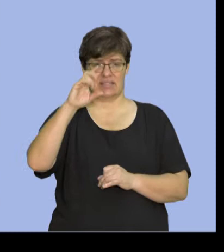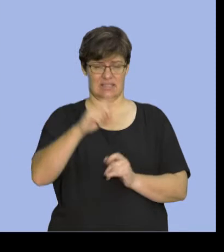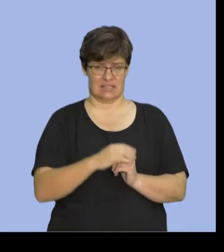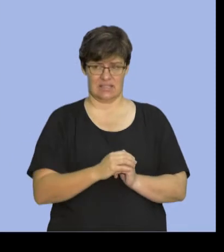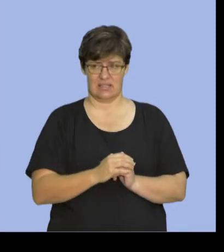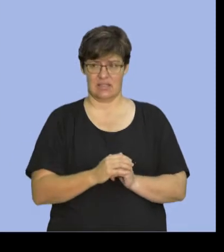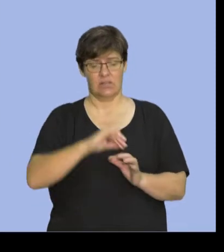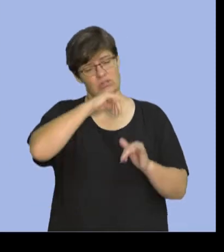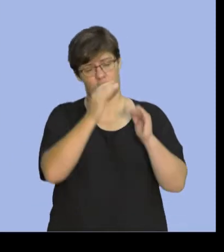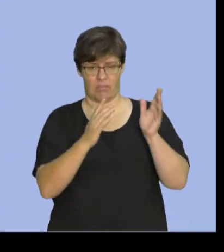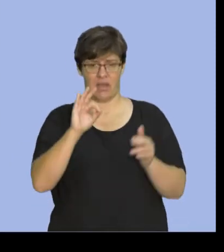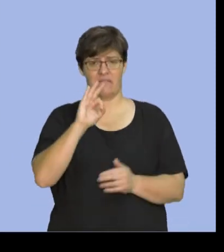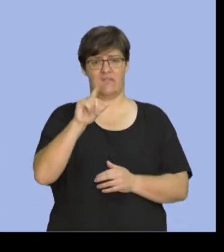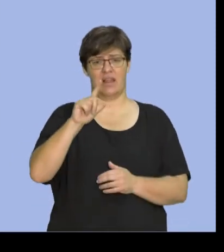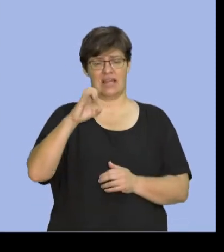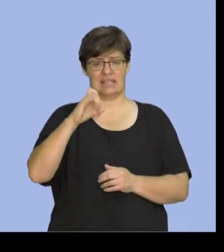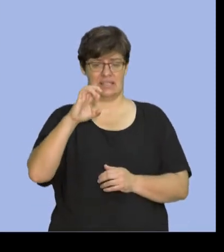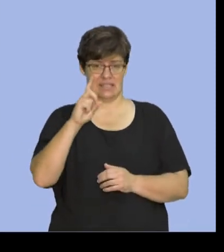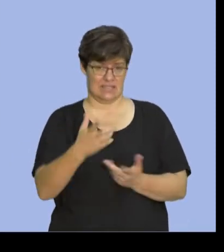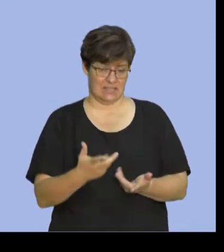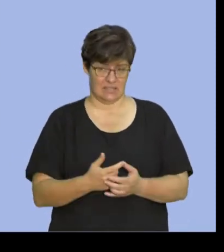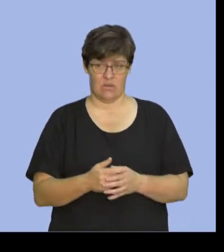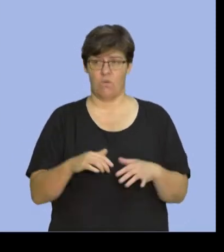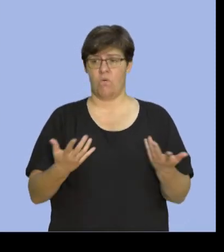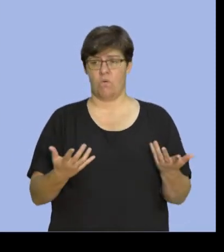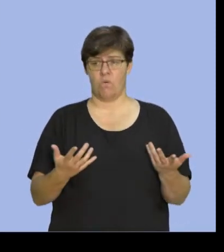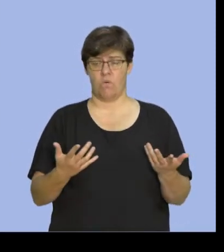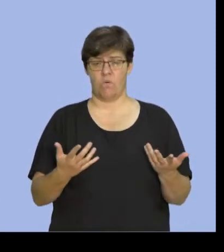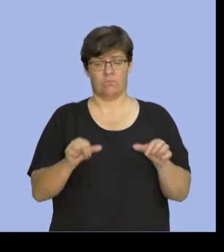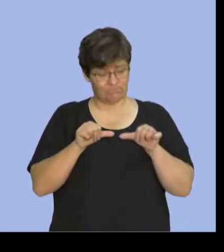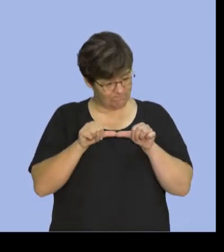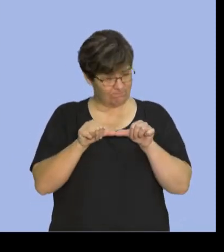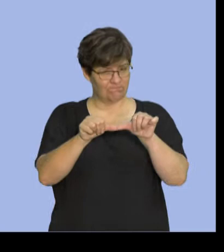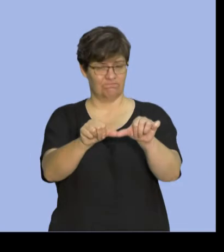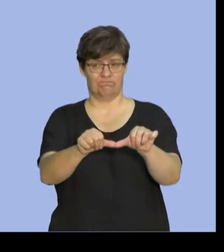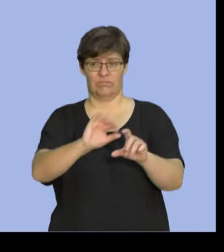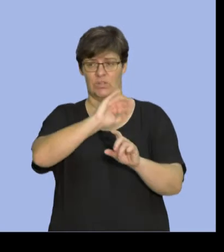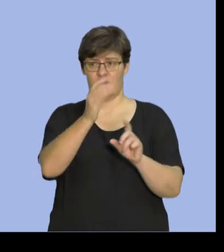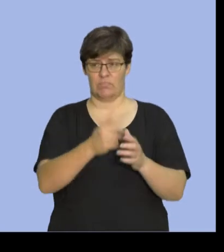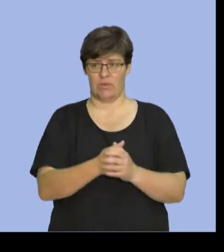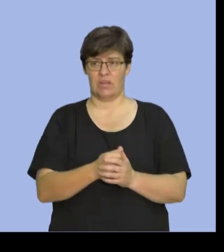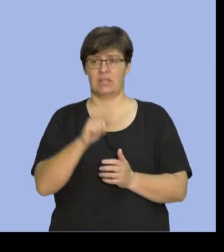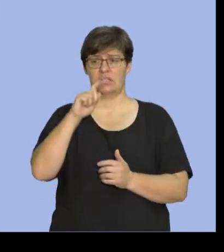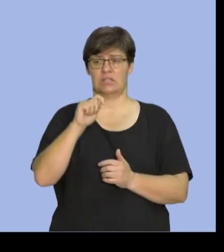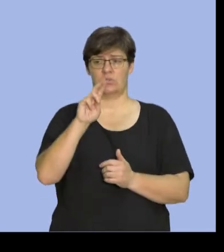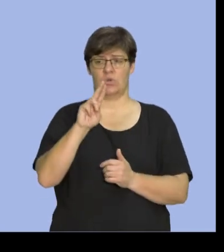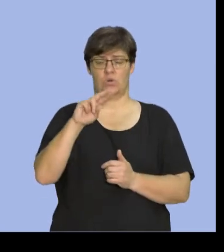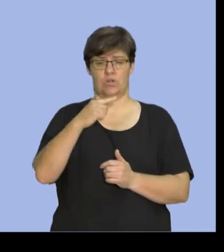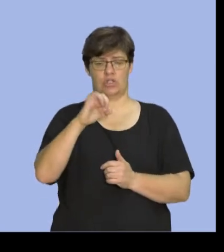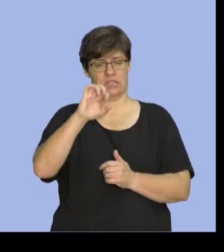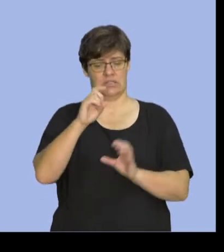its shape, it's flaccid, or when a cell has maintained its shape, we say it's turgid and it's